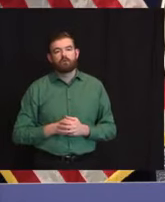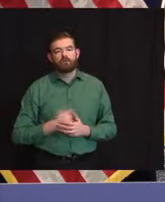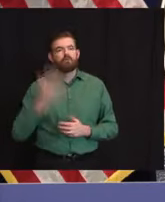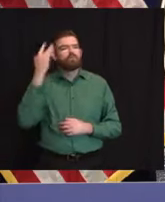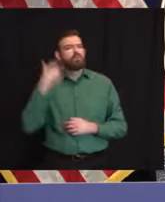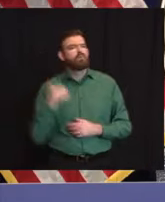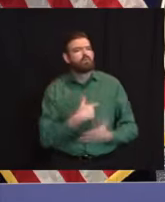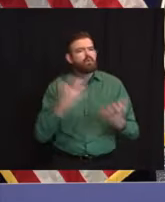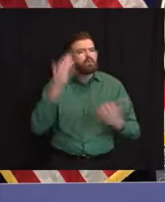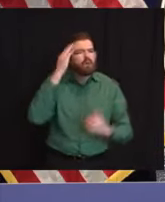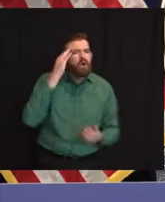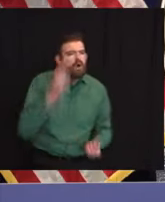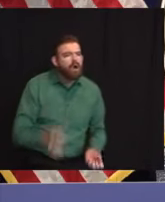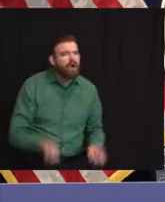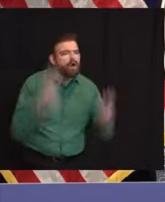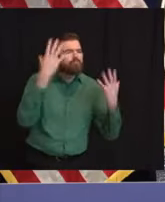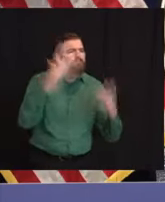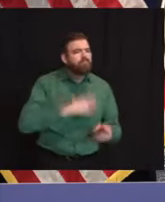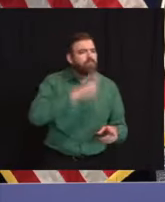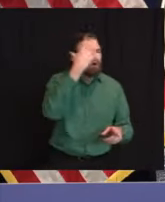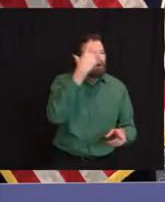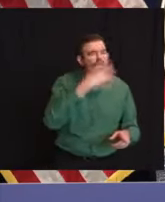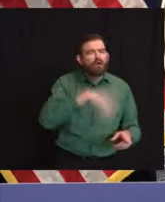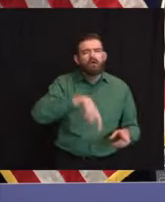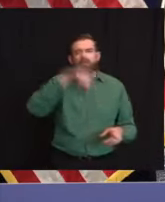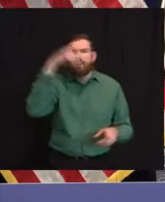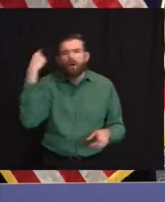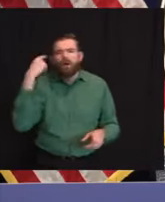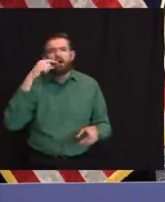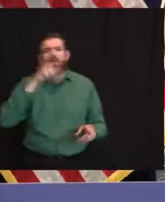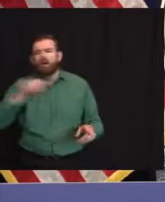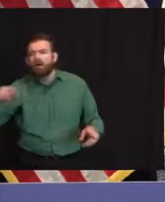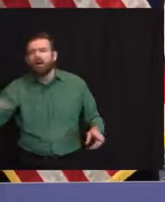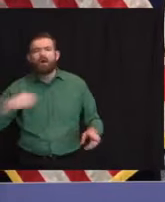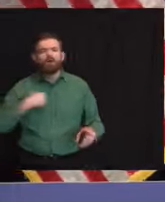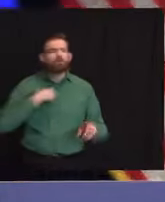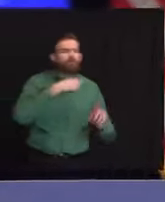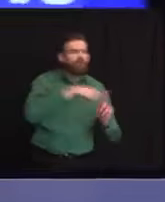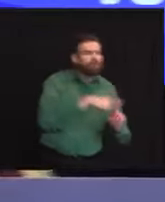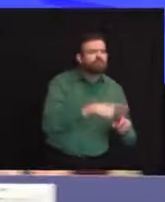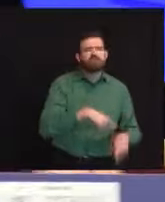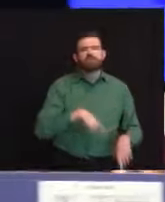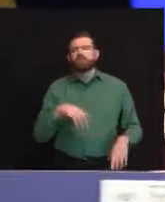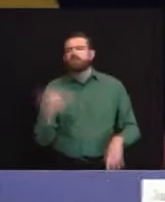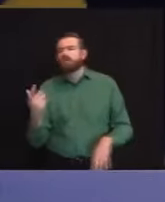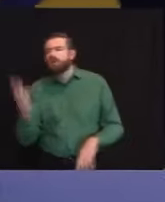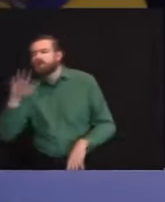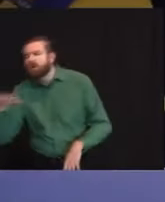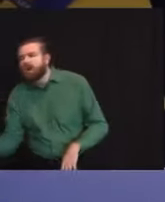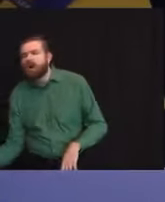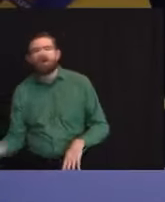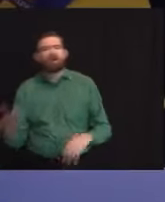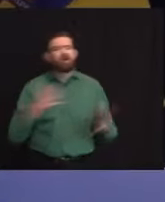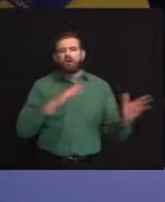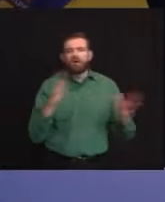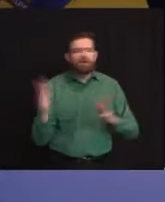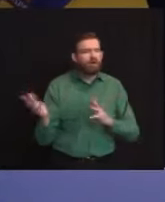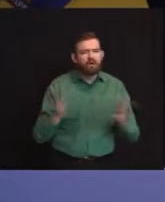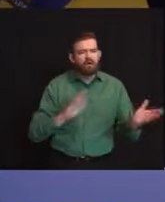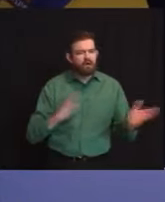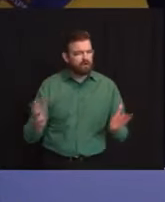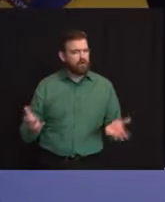at hospitalizations the other day in terms of, do we have that updated since then or not? I'm sure I have it. I don't Yeah. have it today, but I'm sure I have it. But I